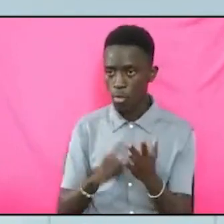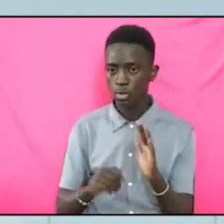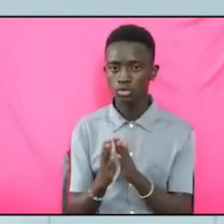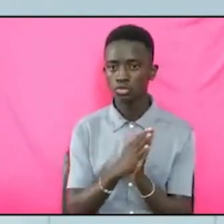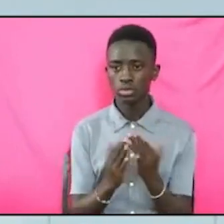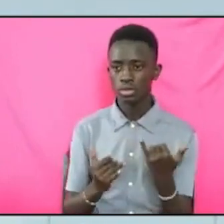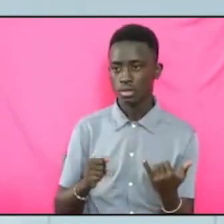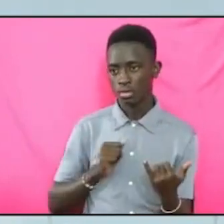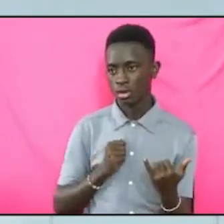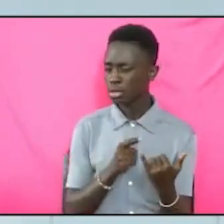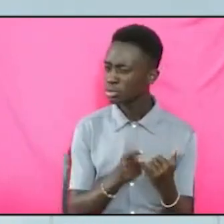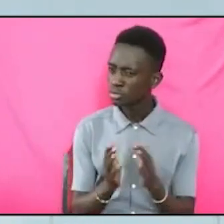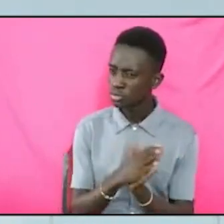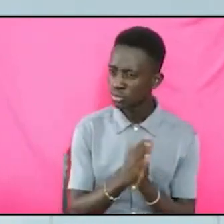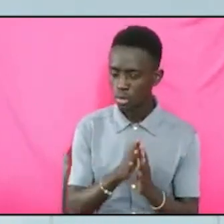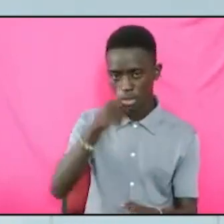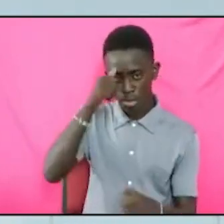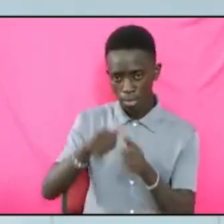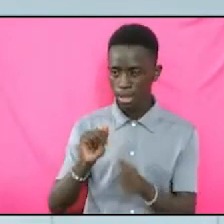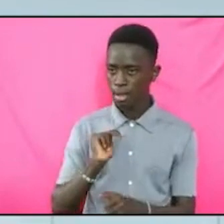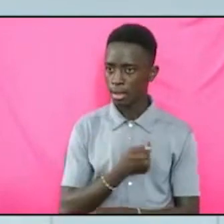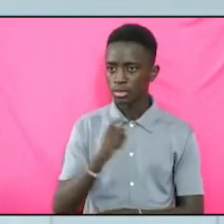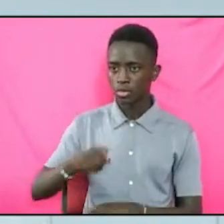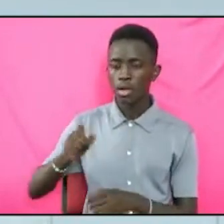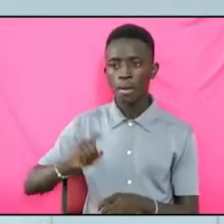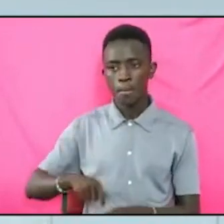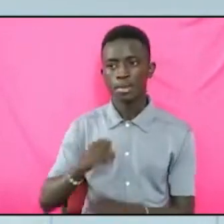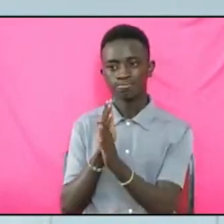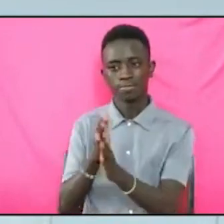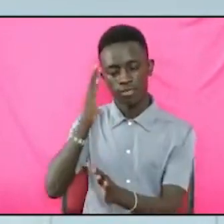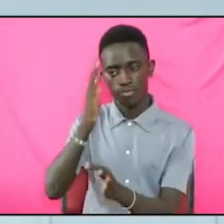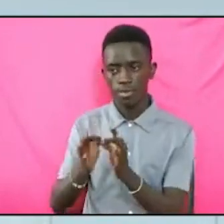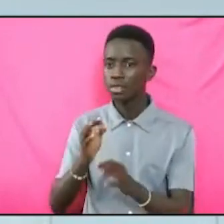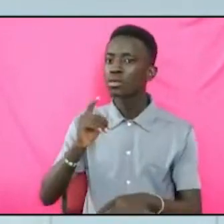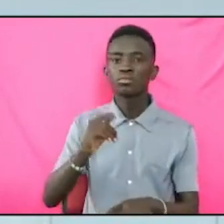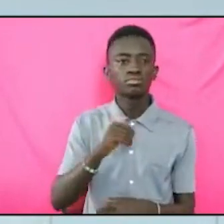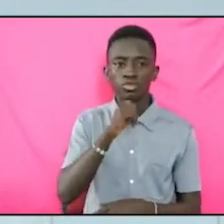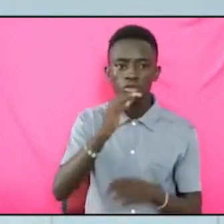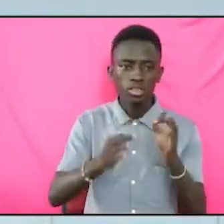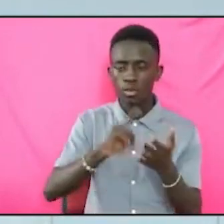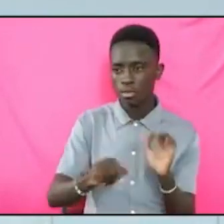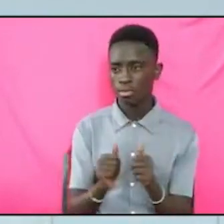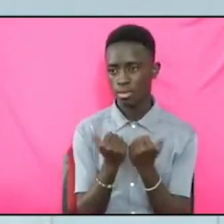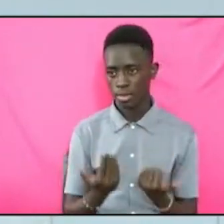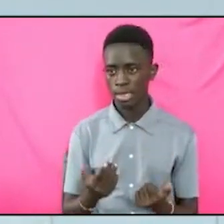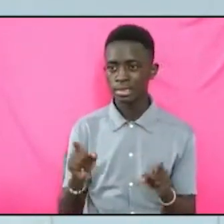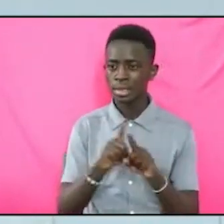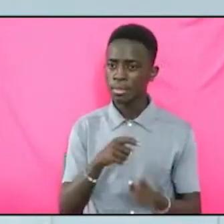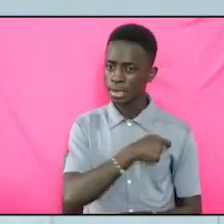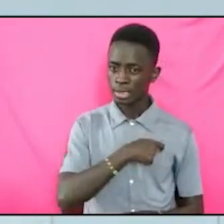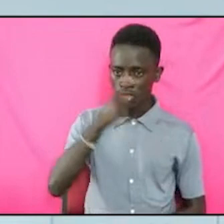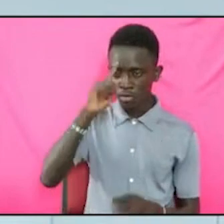us to hold on to faith no matter what happens. Agents of transformation are faithful to